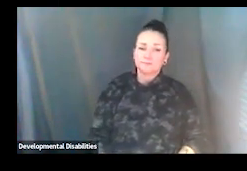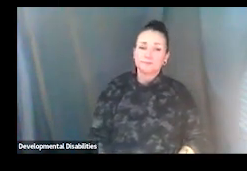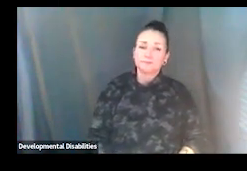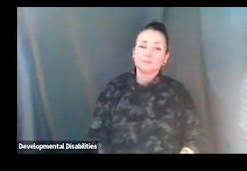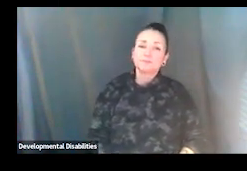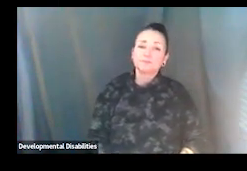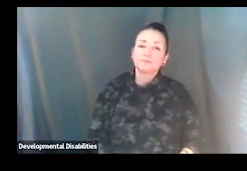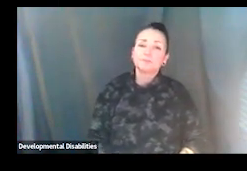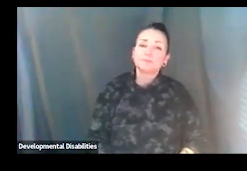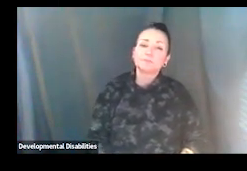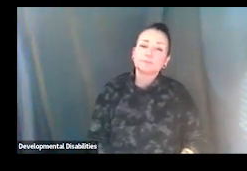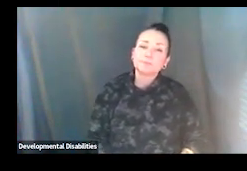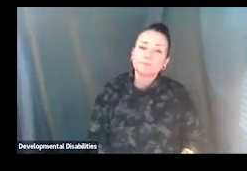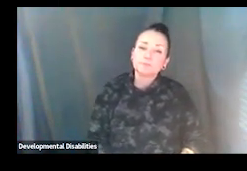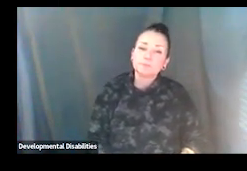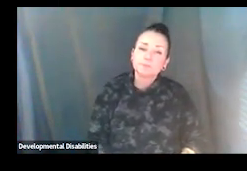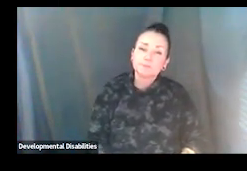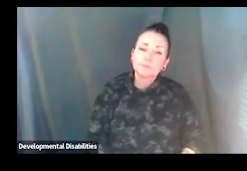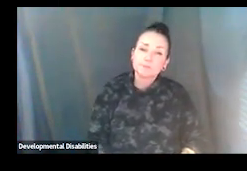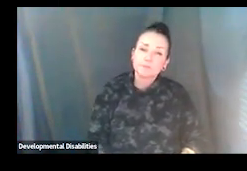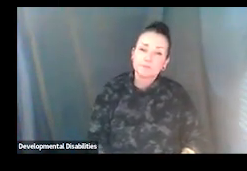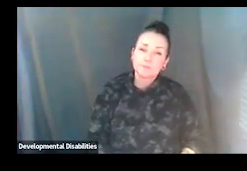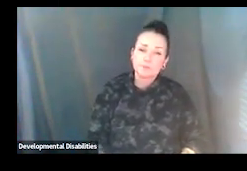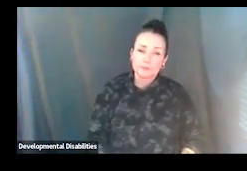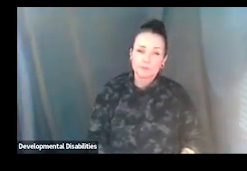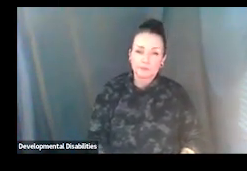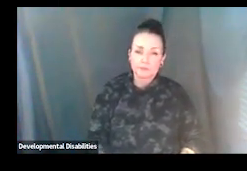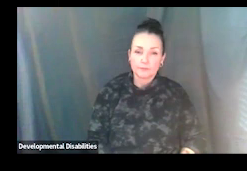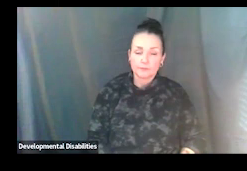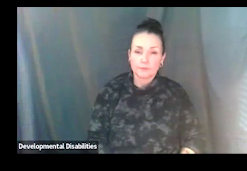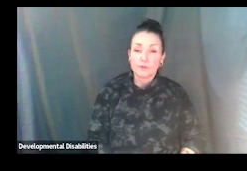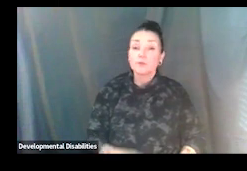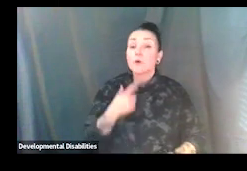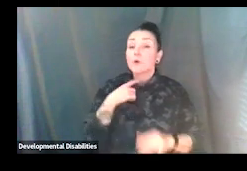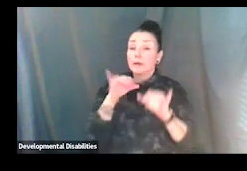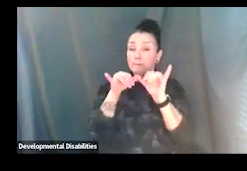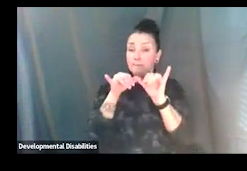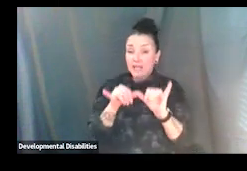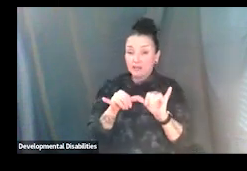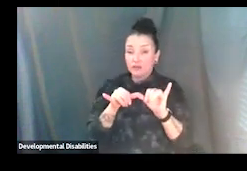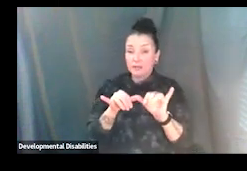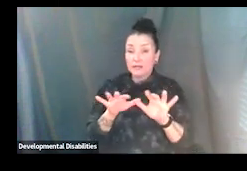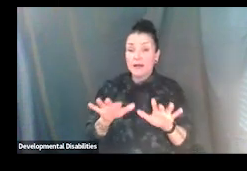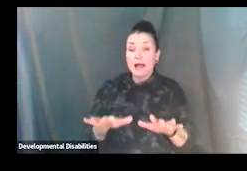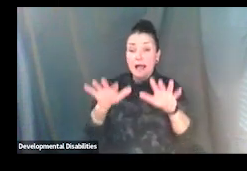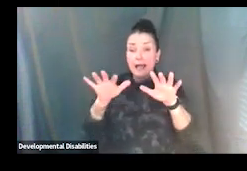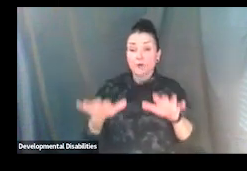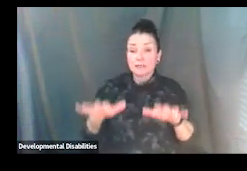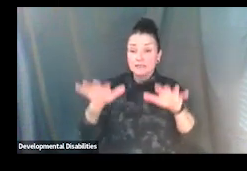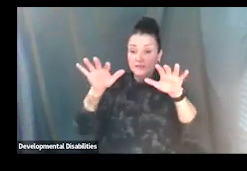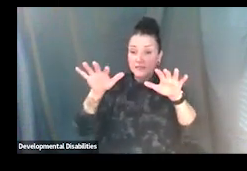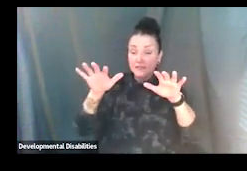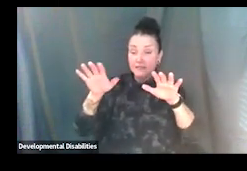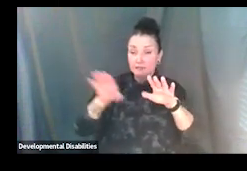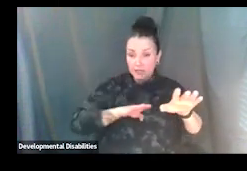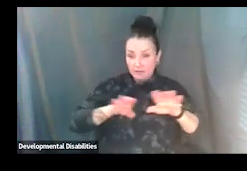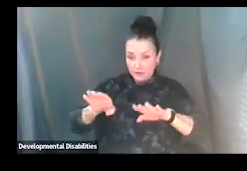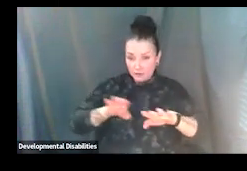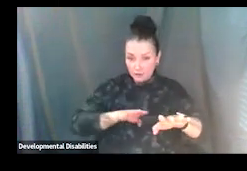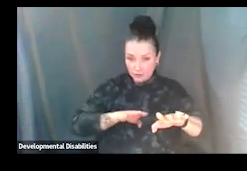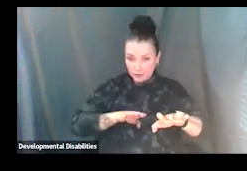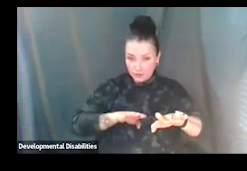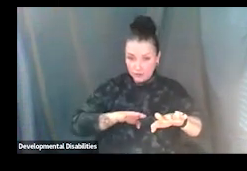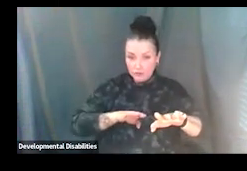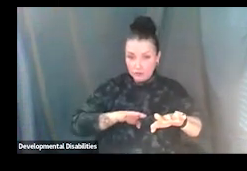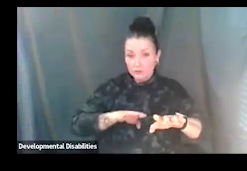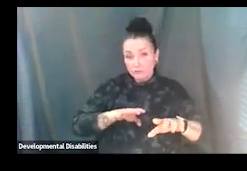the risperidone study I mentioned earlier, they also measured hyperactivity sort of separately, although it wasn't the primary outcome. And they found there was